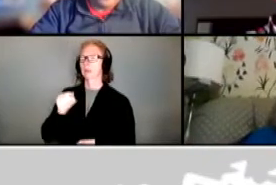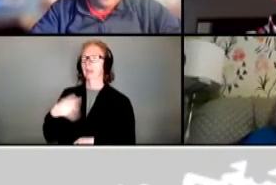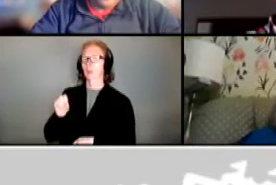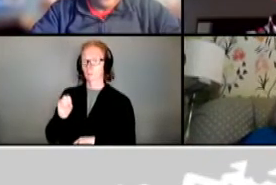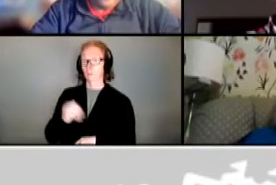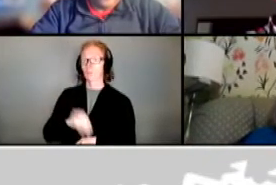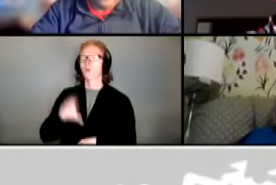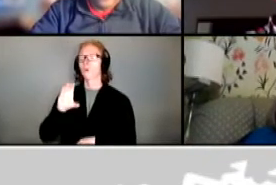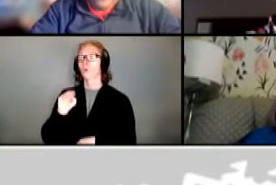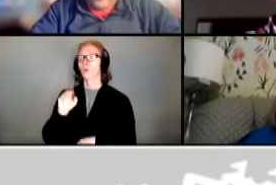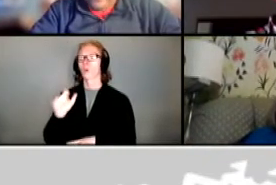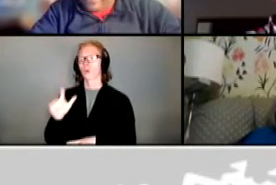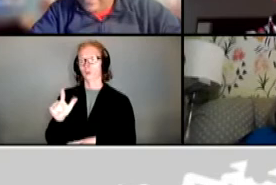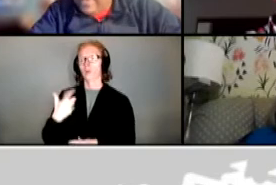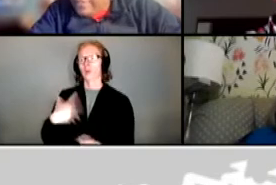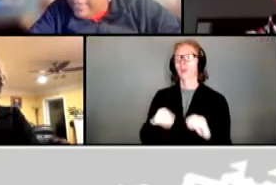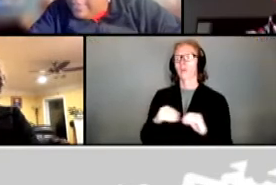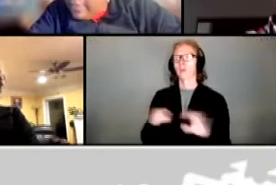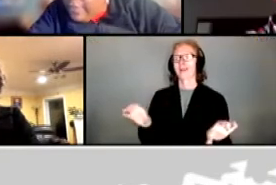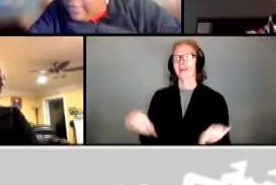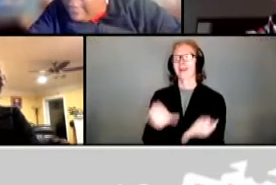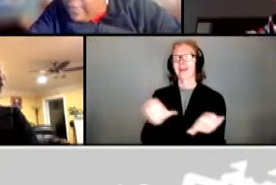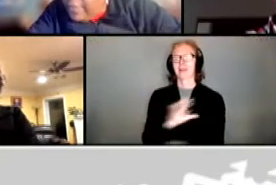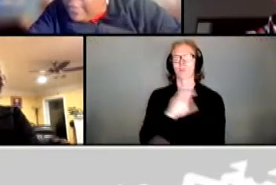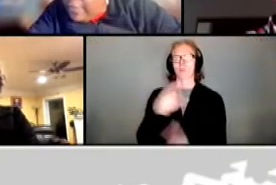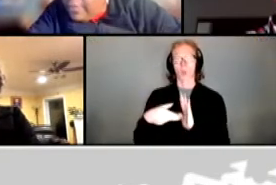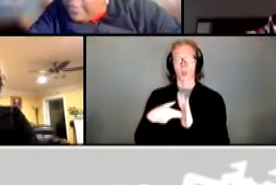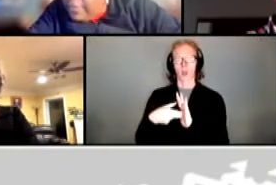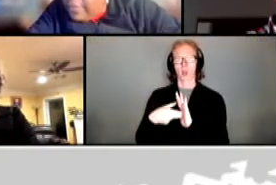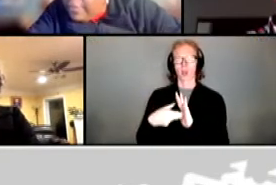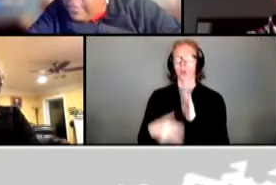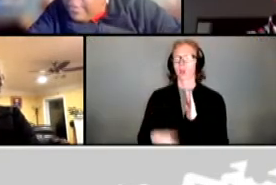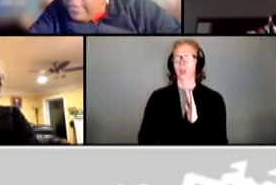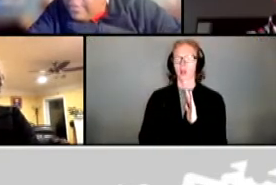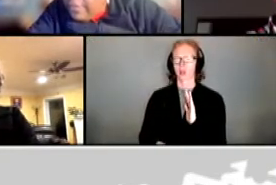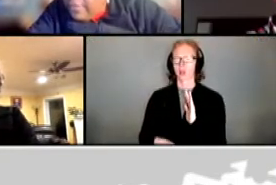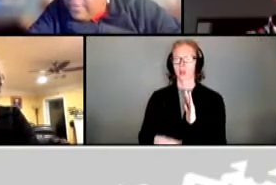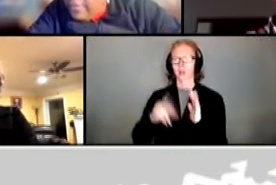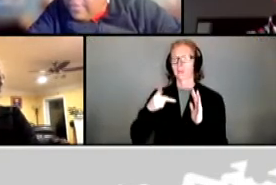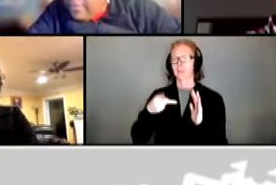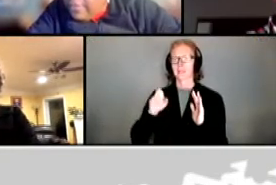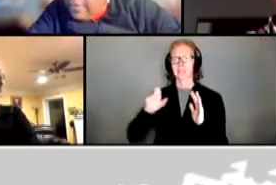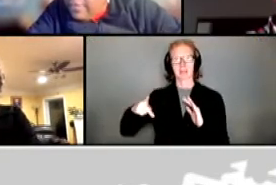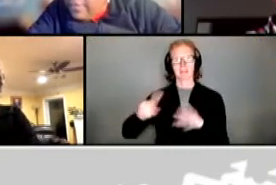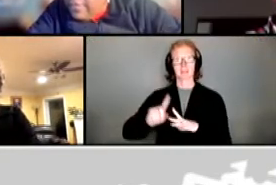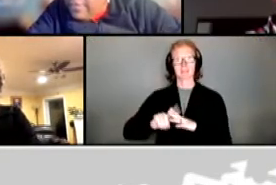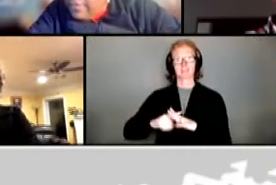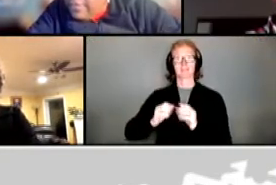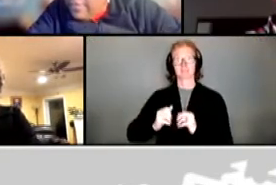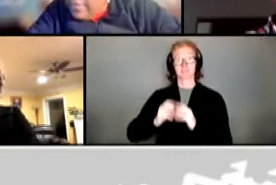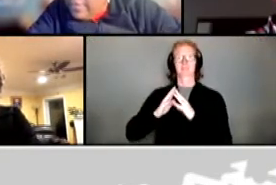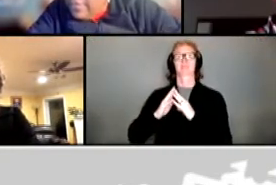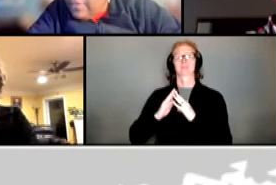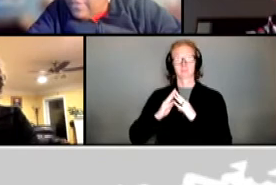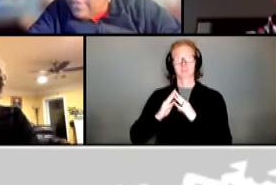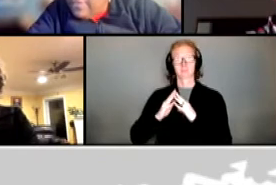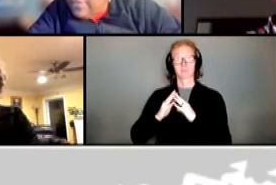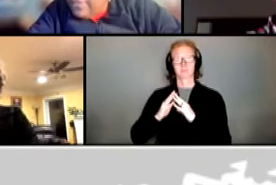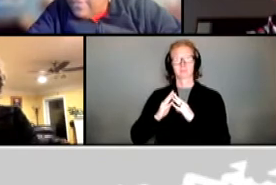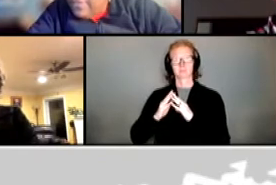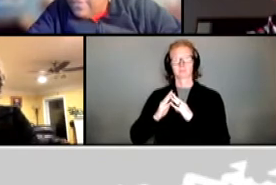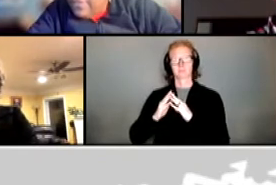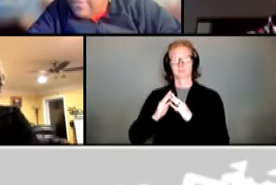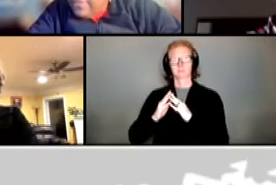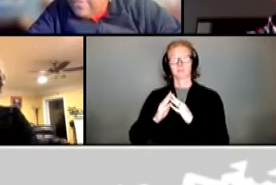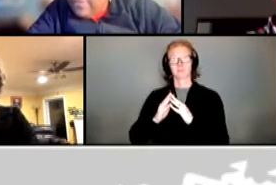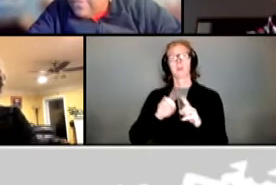have a more active role in this kind of thing. I don't think since PCCEP has been the most current iteration, which is PCCEP, not